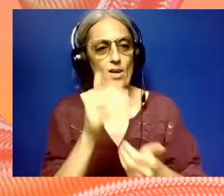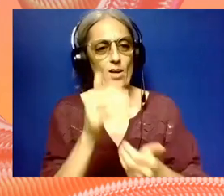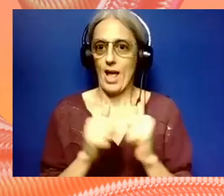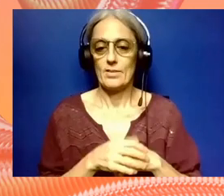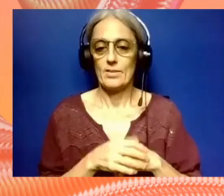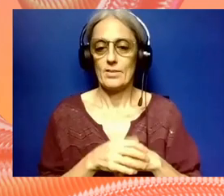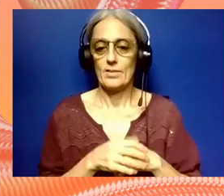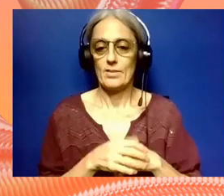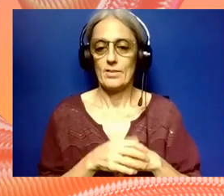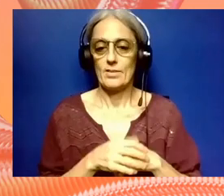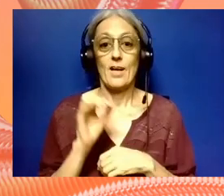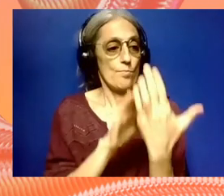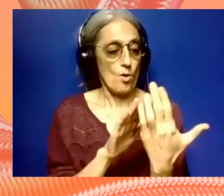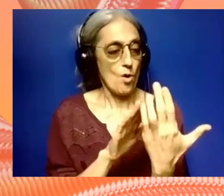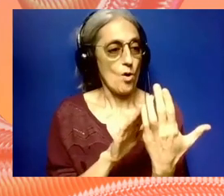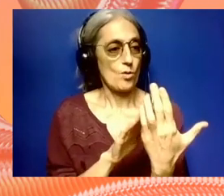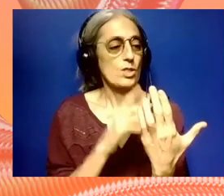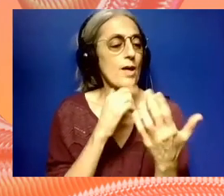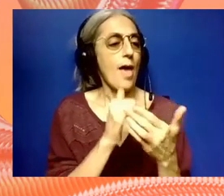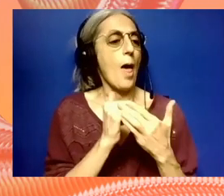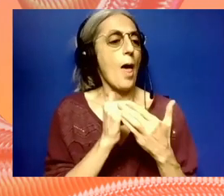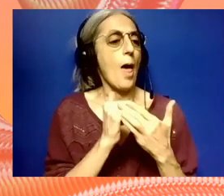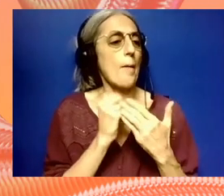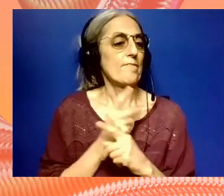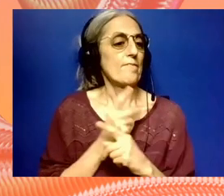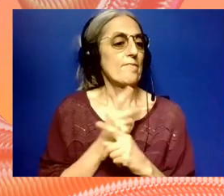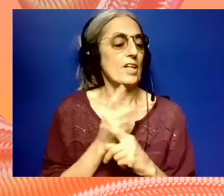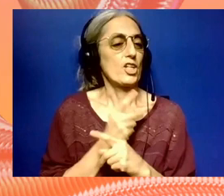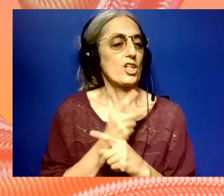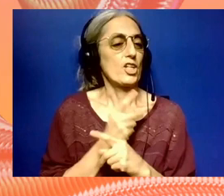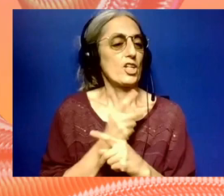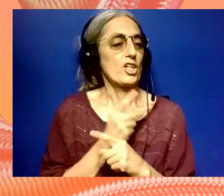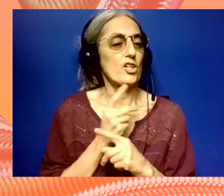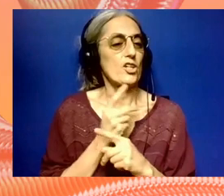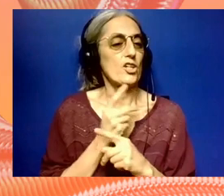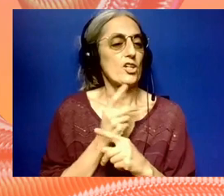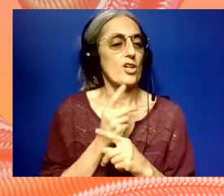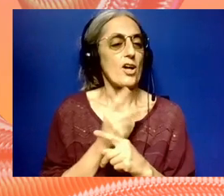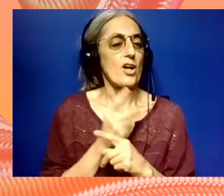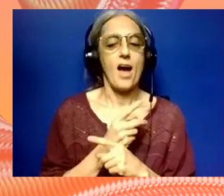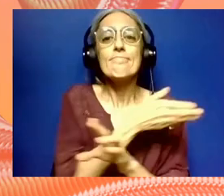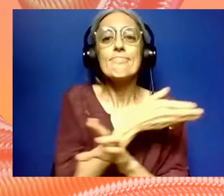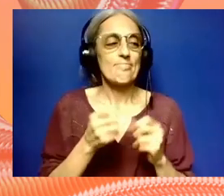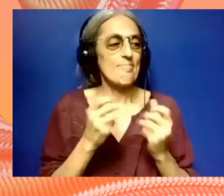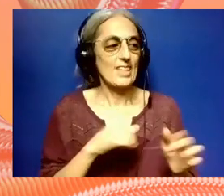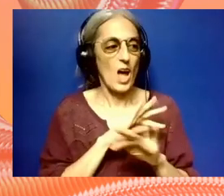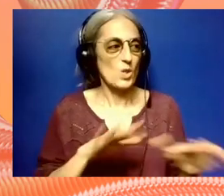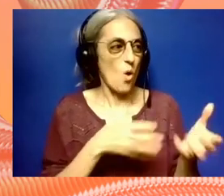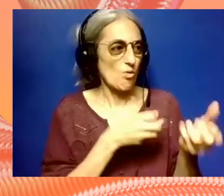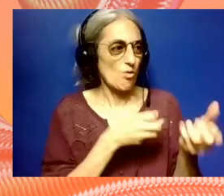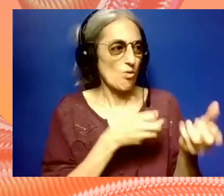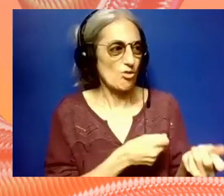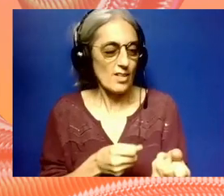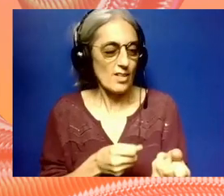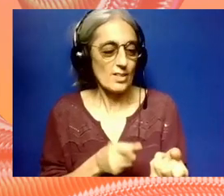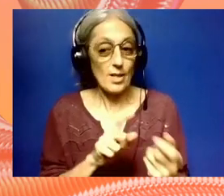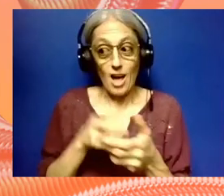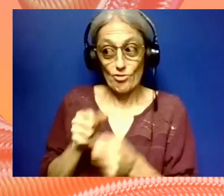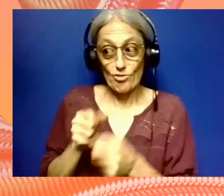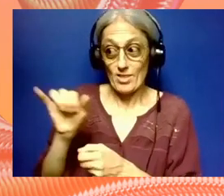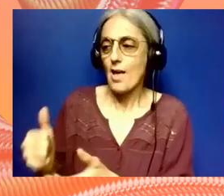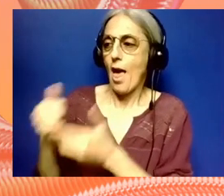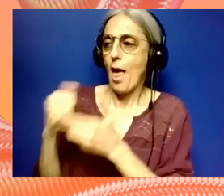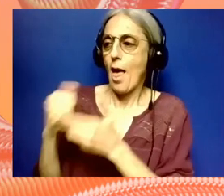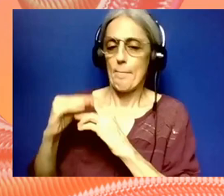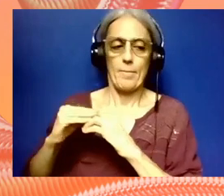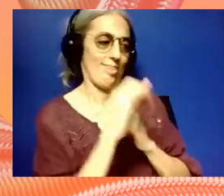to the things that I've distrusted. Hmm. And so the work that, like, the